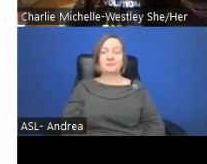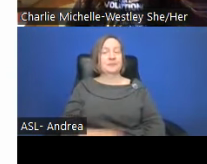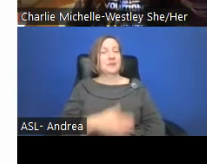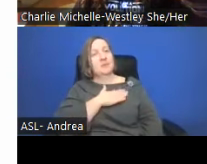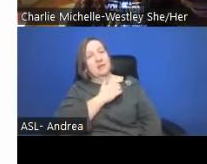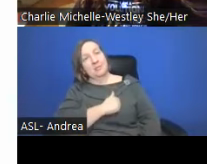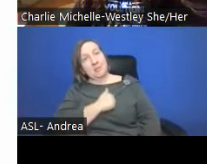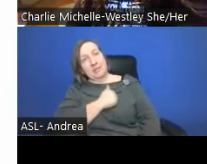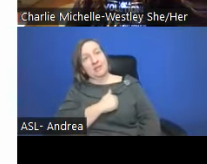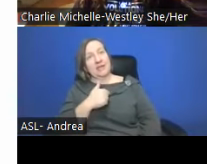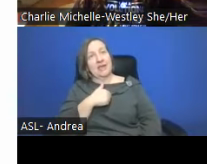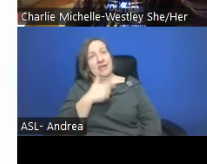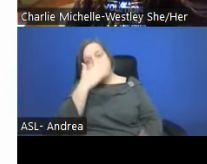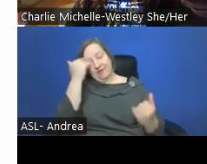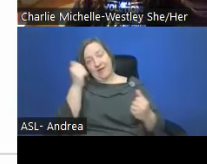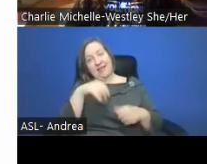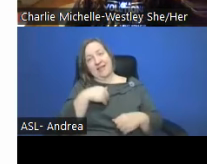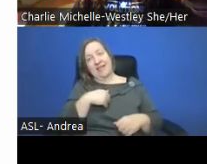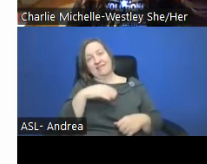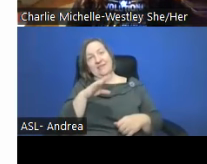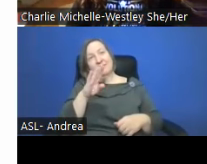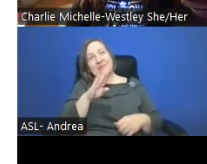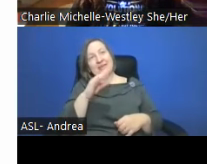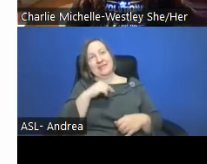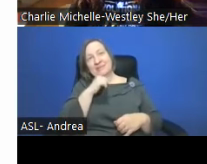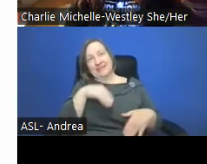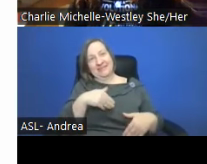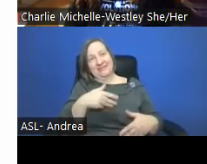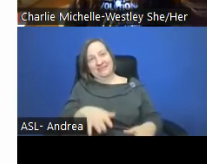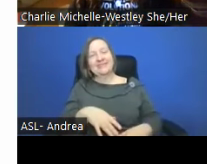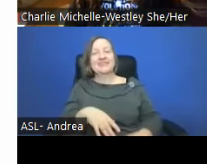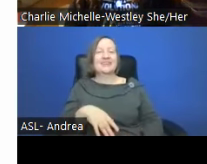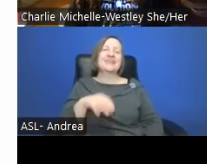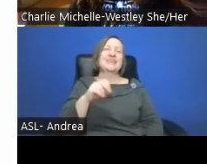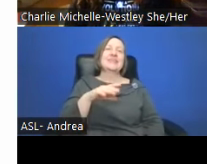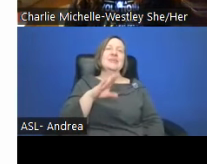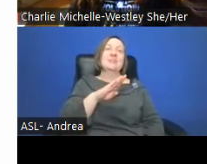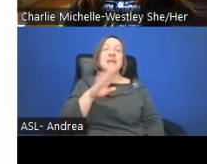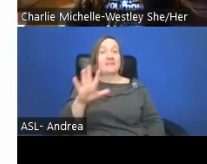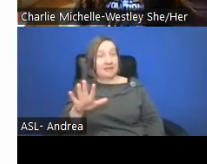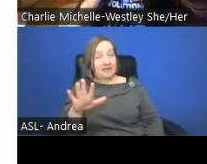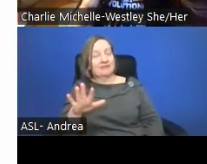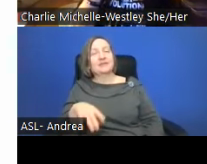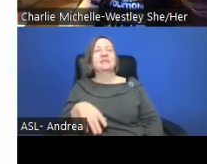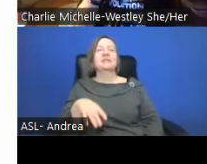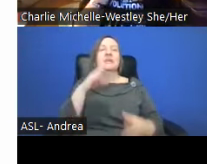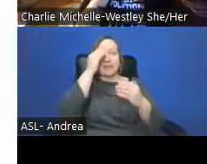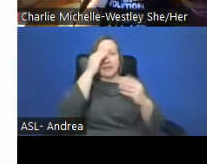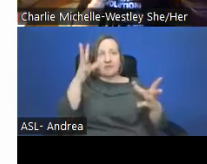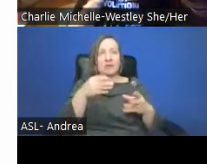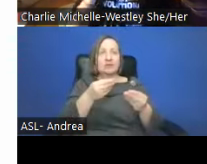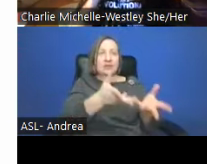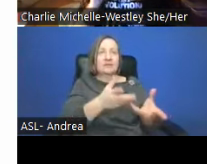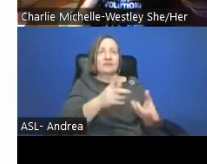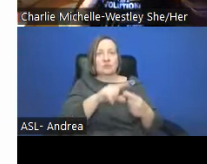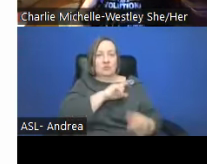apologies. I forgot there was a B that we hadn't done. So this is B5. Information provided to